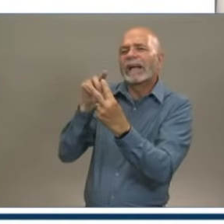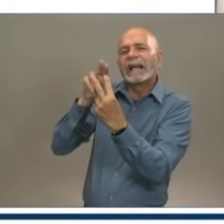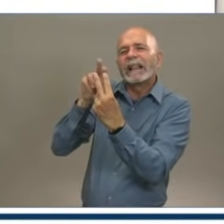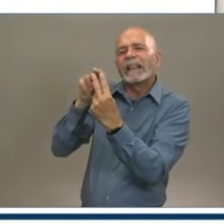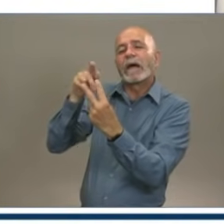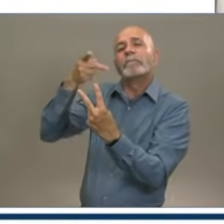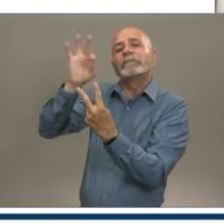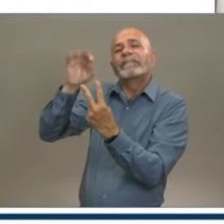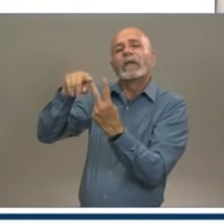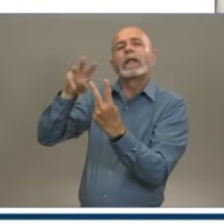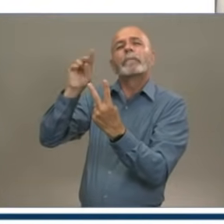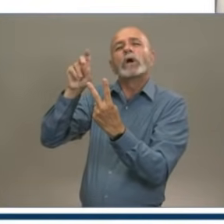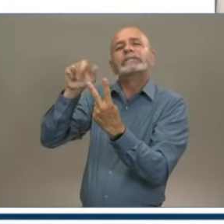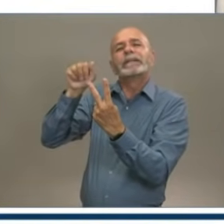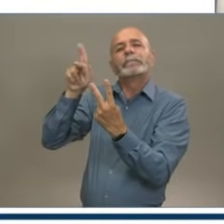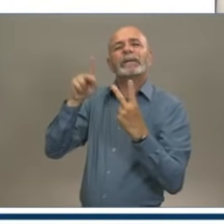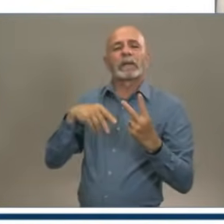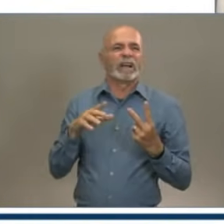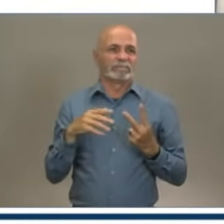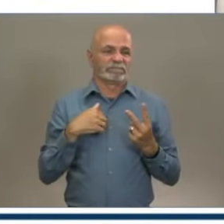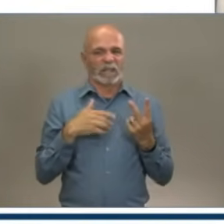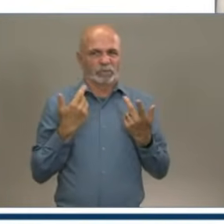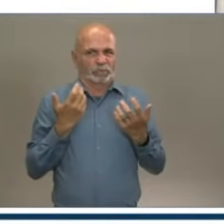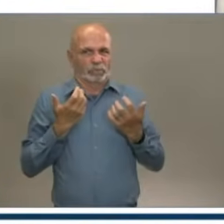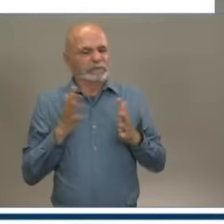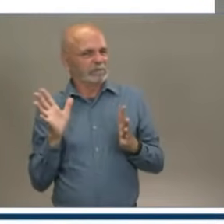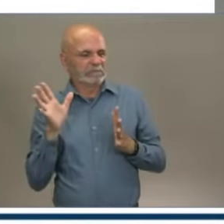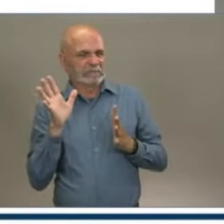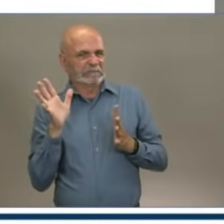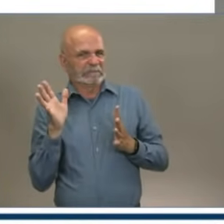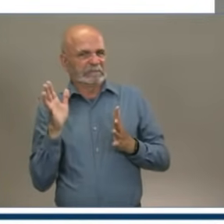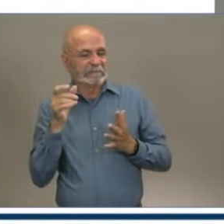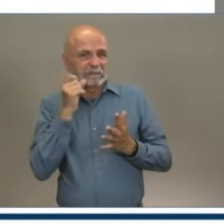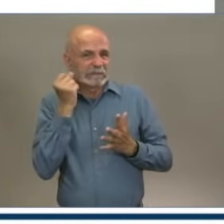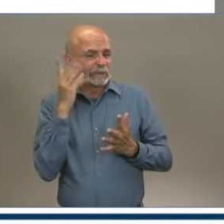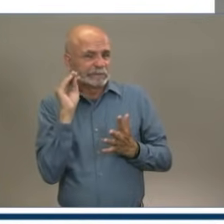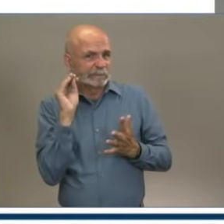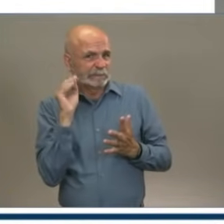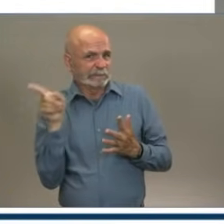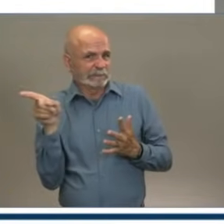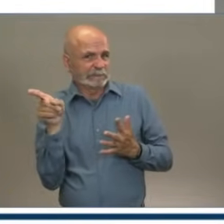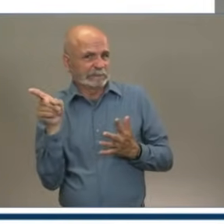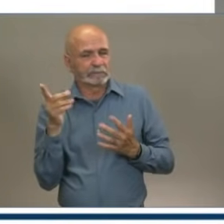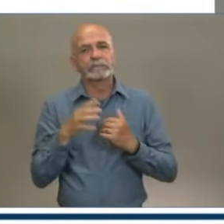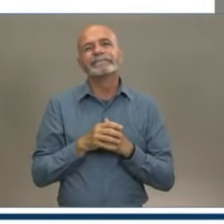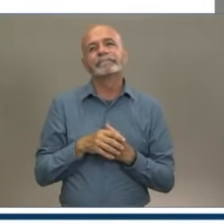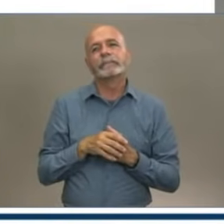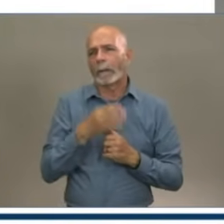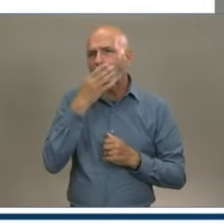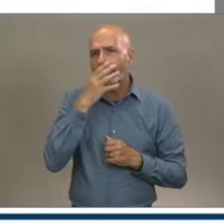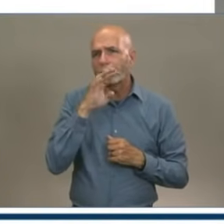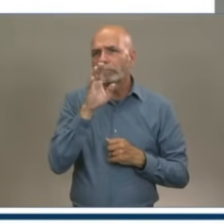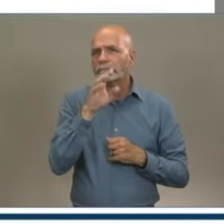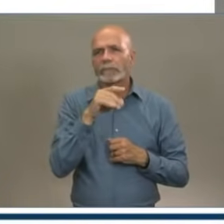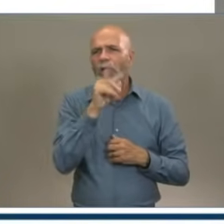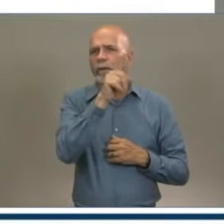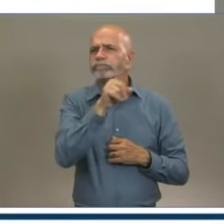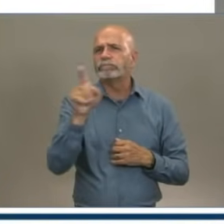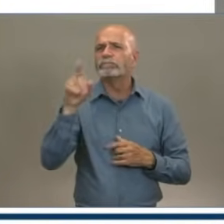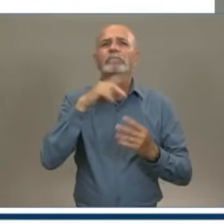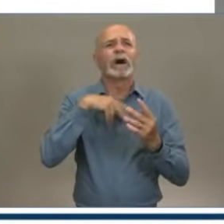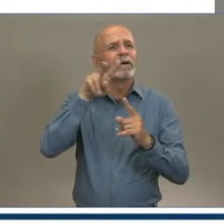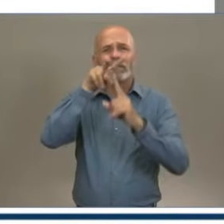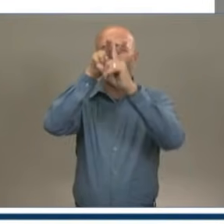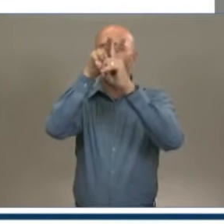effective as Pfizer? Well, we're still getting good uptake. Our vaccine clinics are full, so that to me tells me that people are